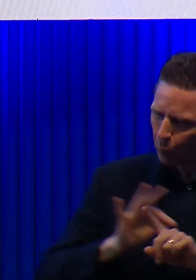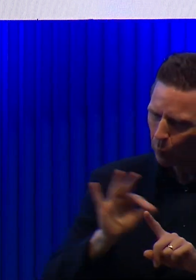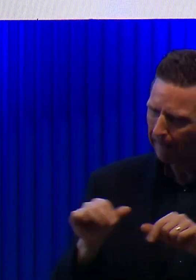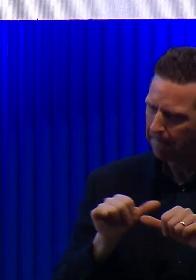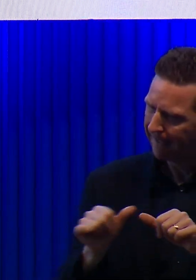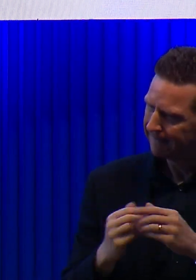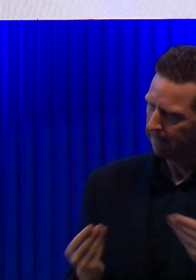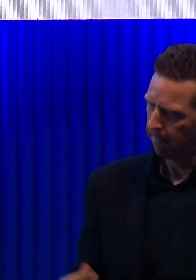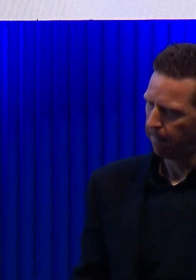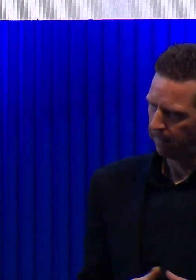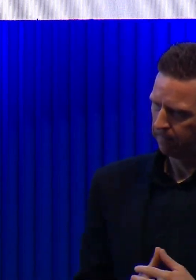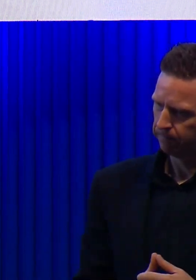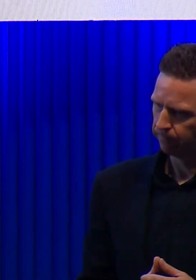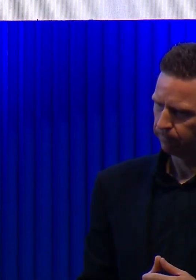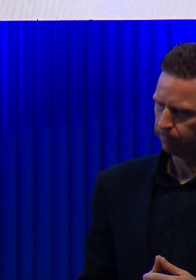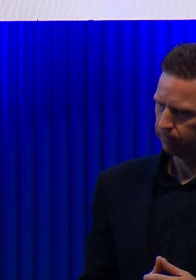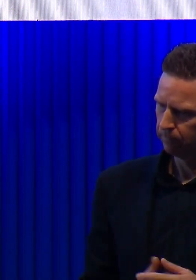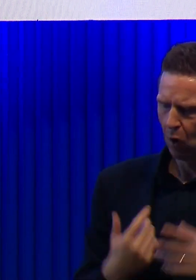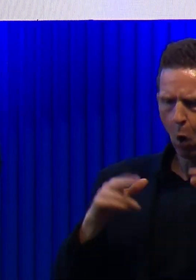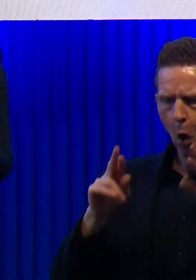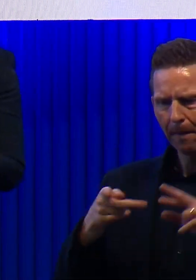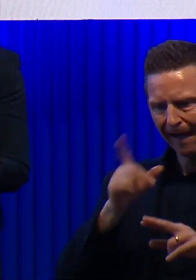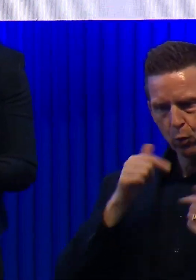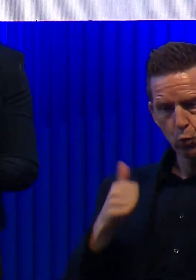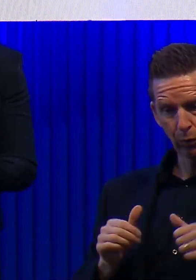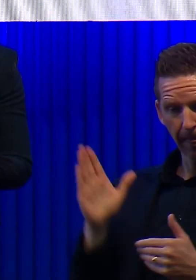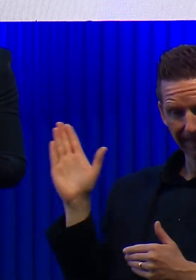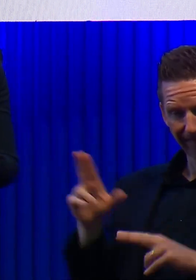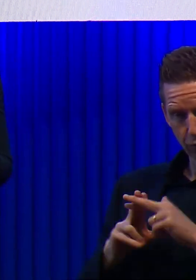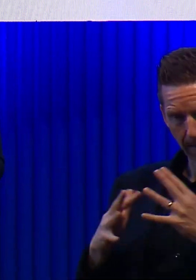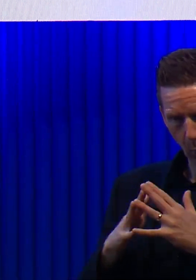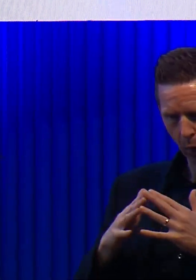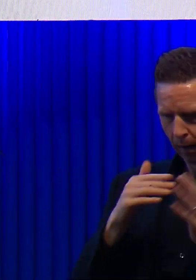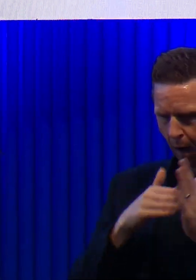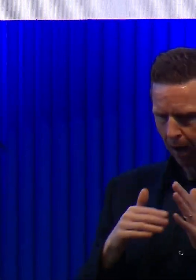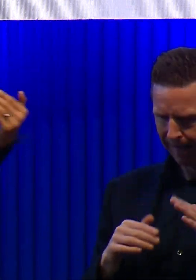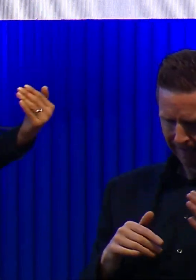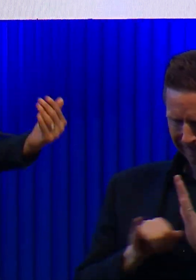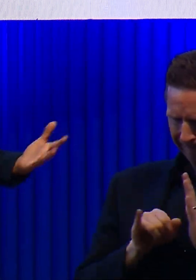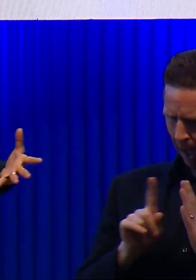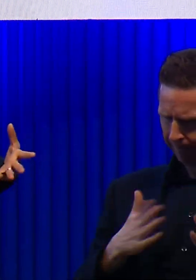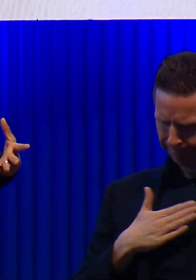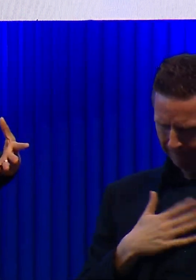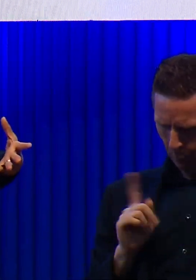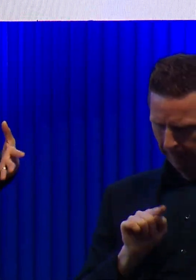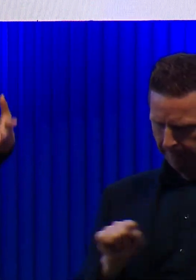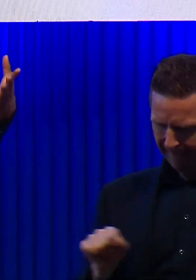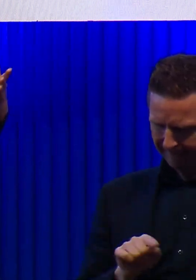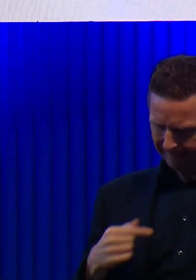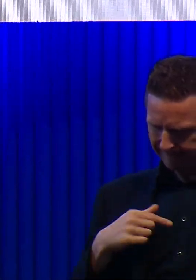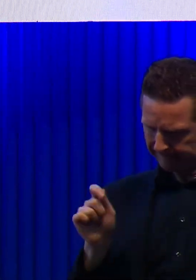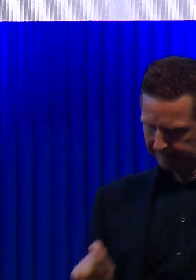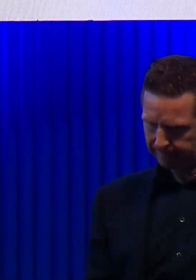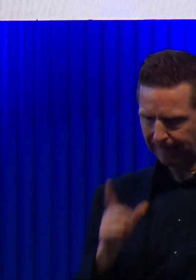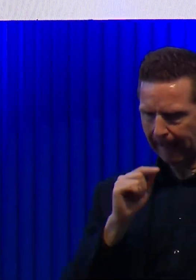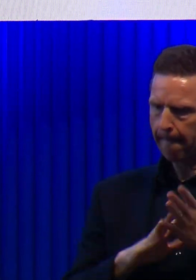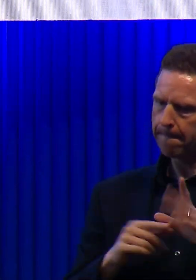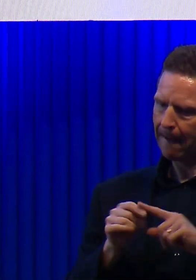applications, both examples. So the components. First, you start with your skills. You